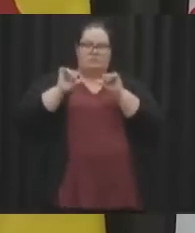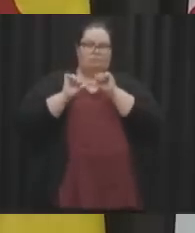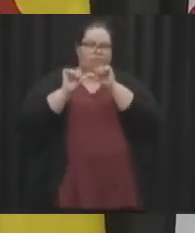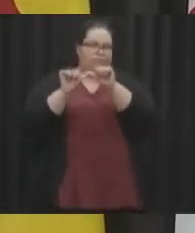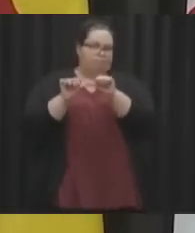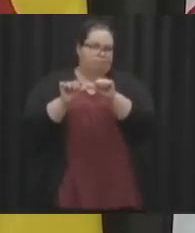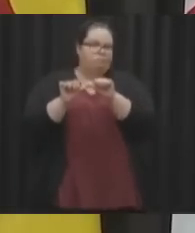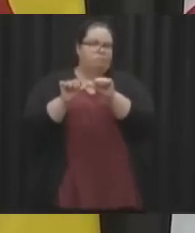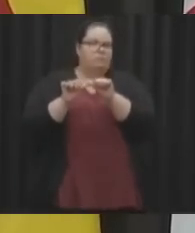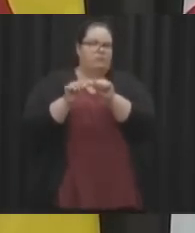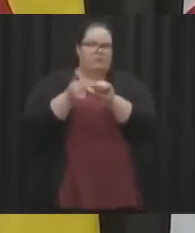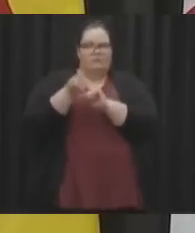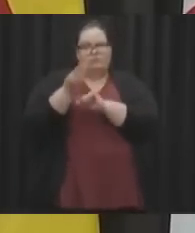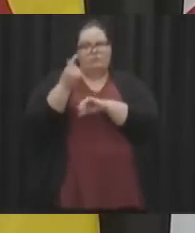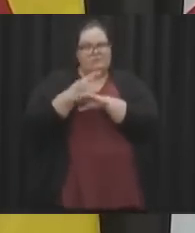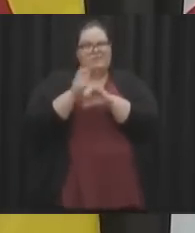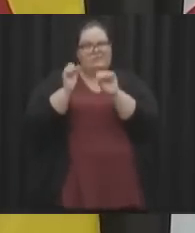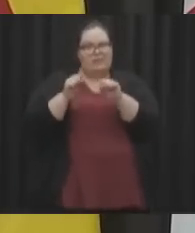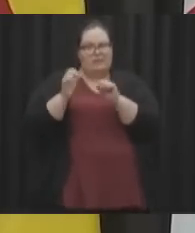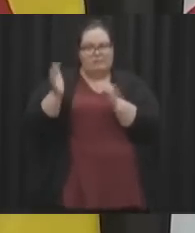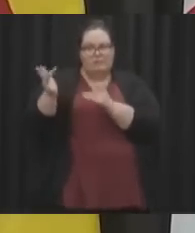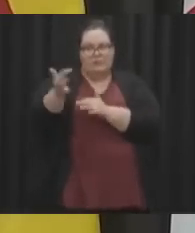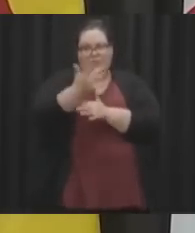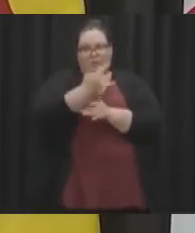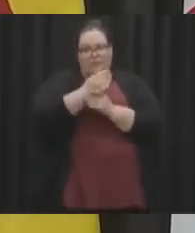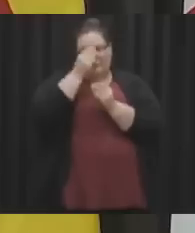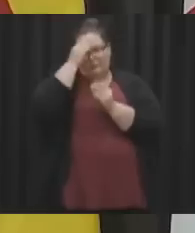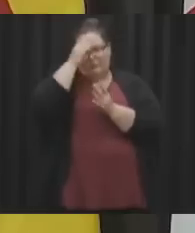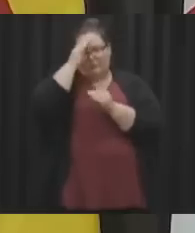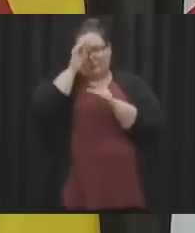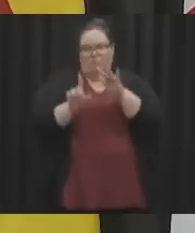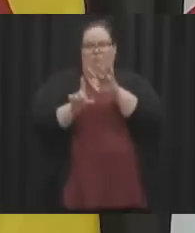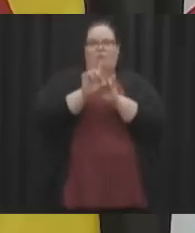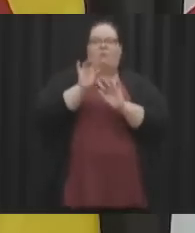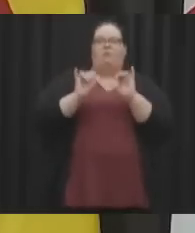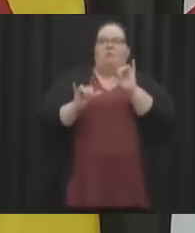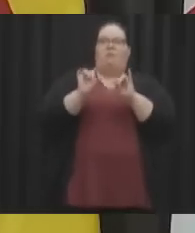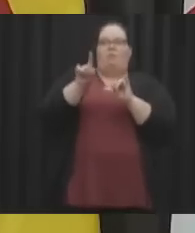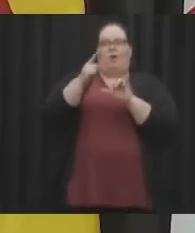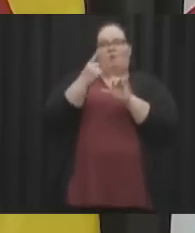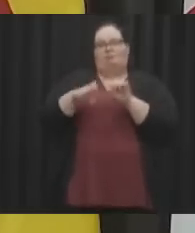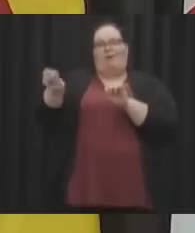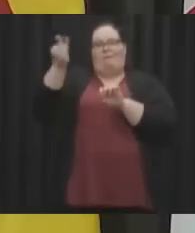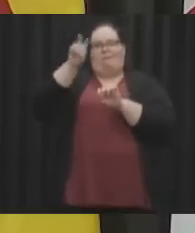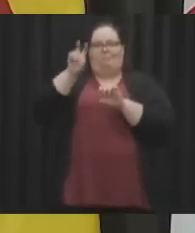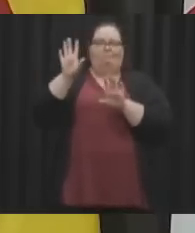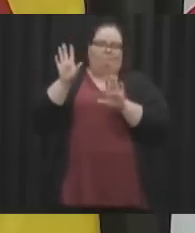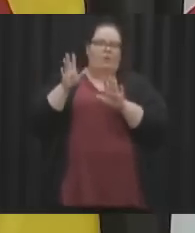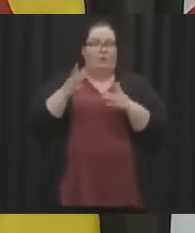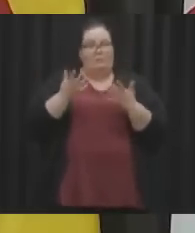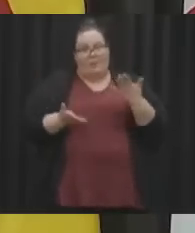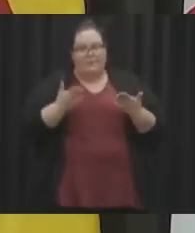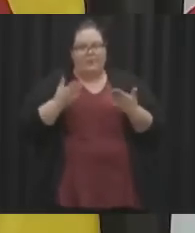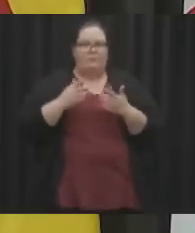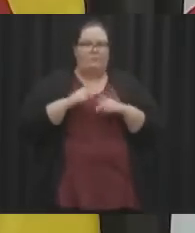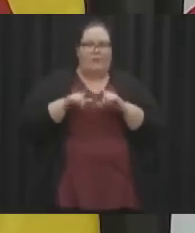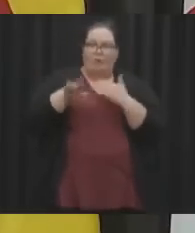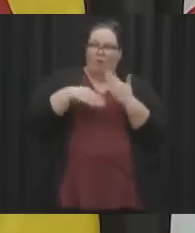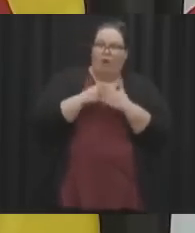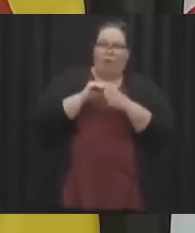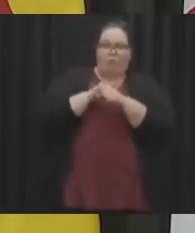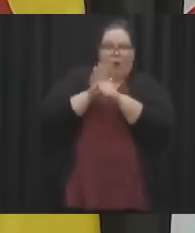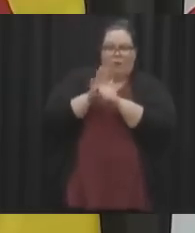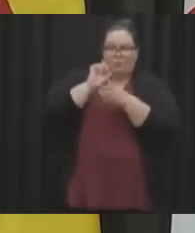TV. Hi there. My question is for Dr. Russell as well. Pretty similar to that. I understand that this contact tracing is still